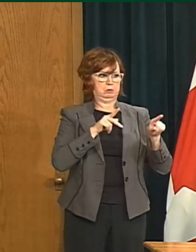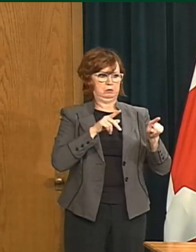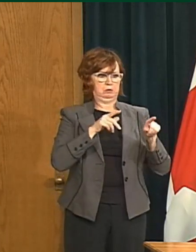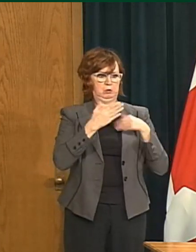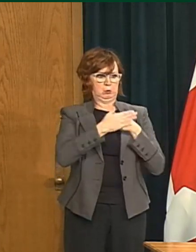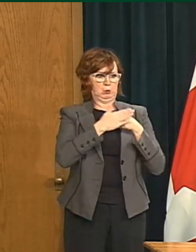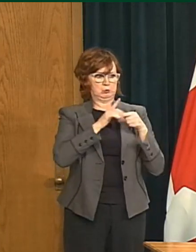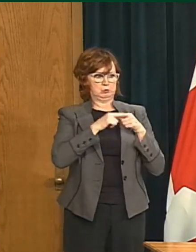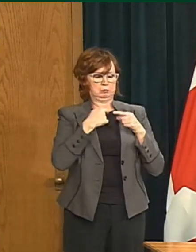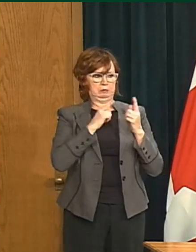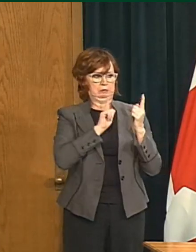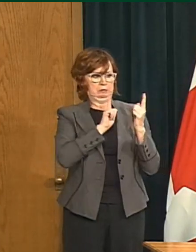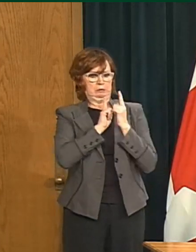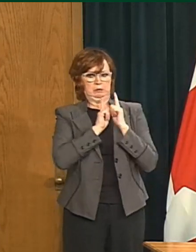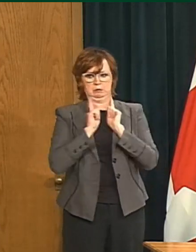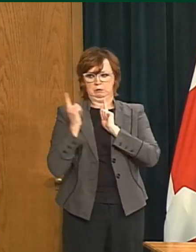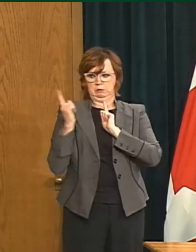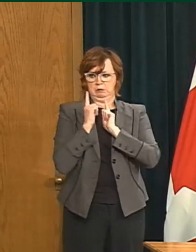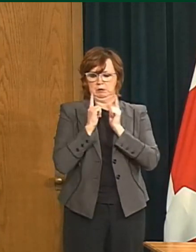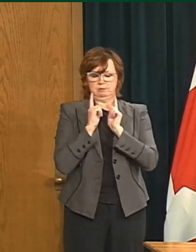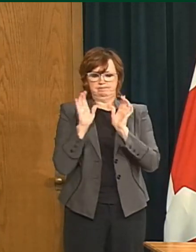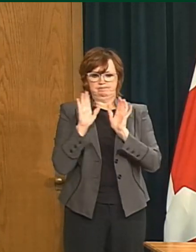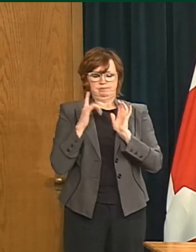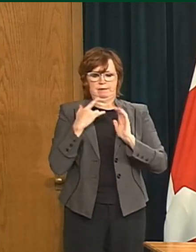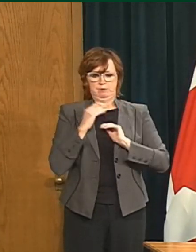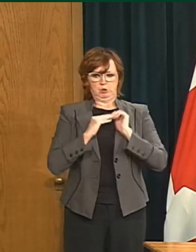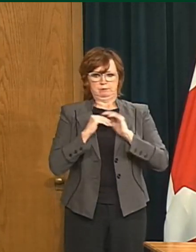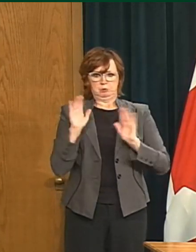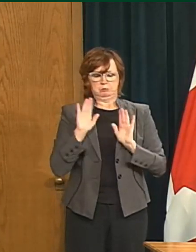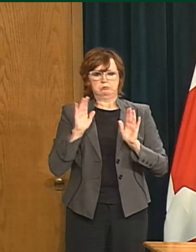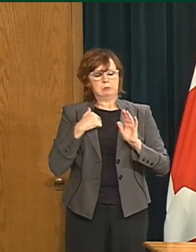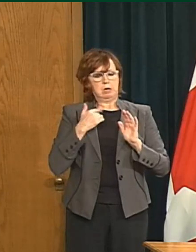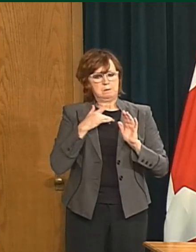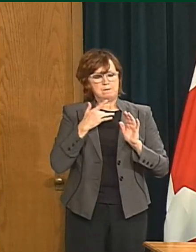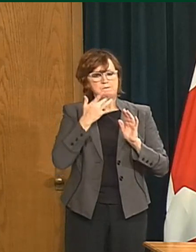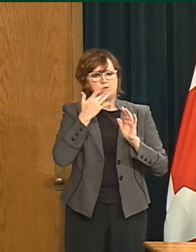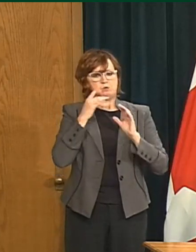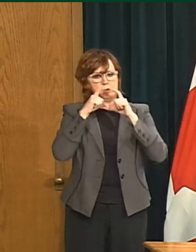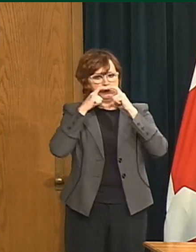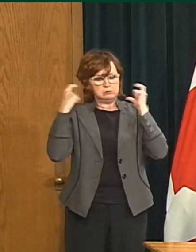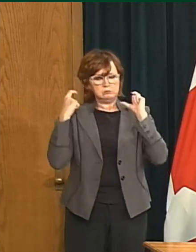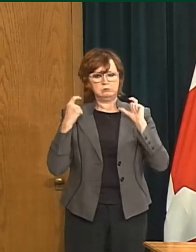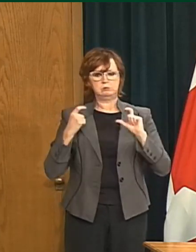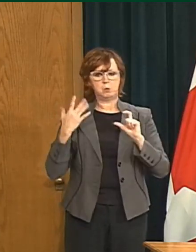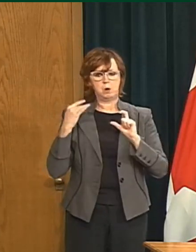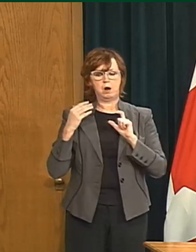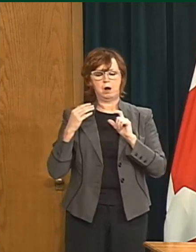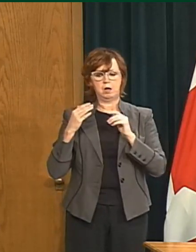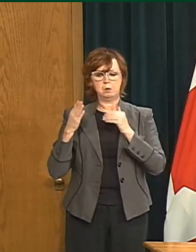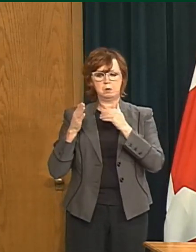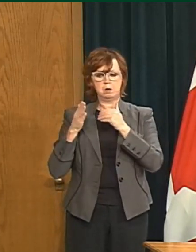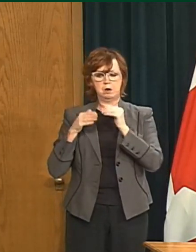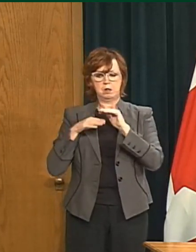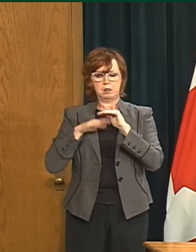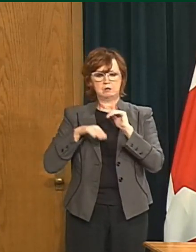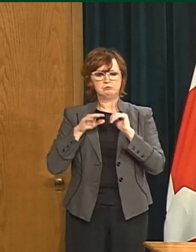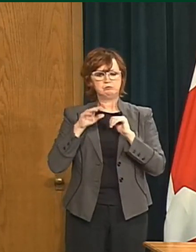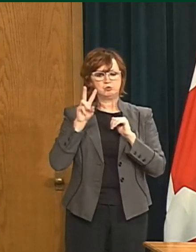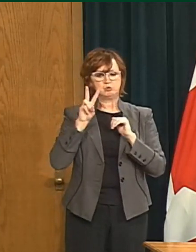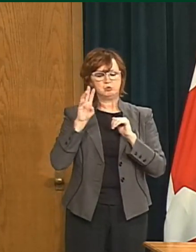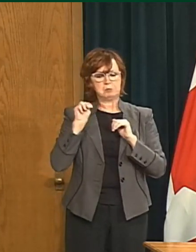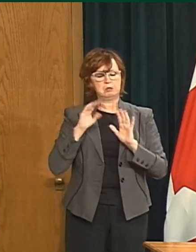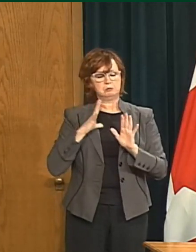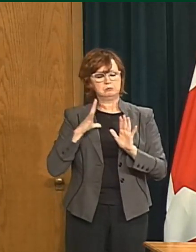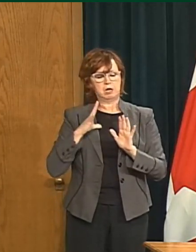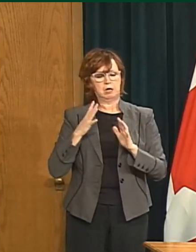you most certainly, if wearing a mask gives you a level of comfort, you should do so. Do you have a follow-up, Steph? Yeah. In